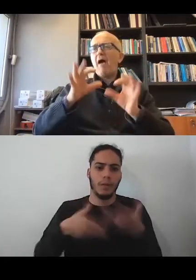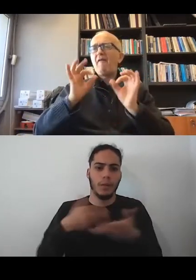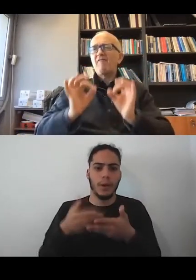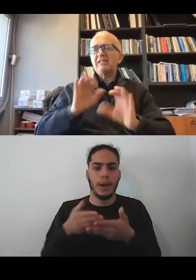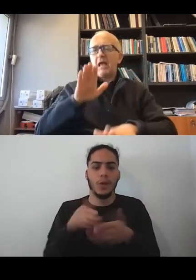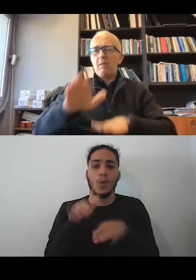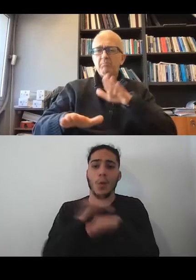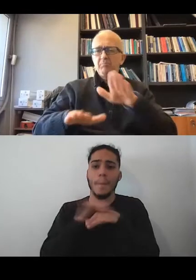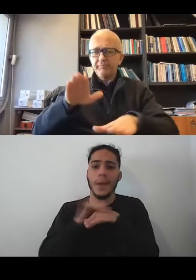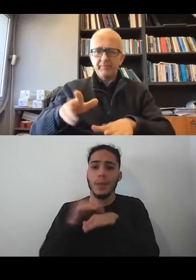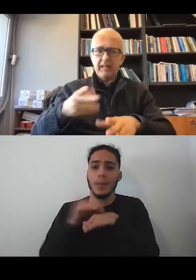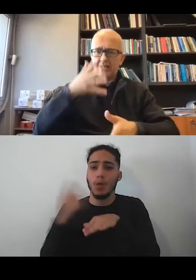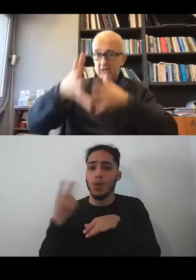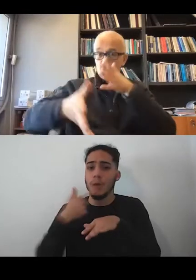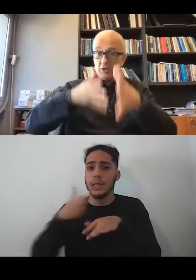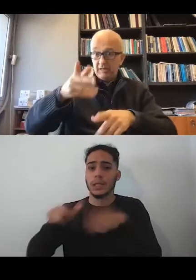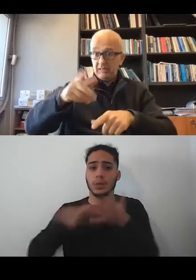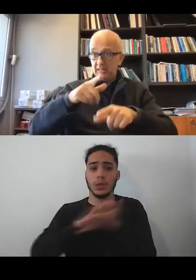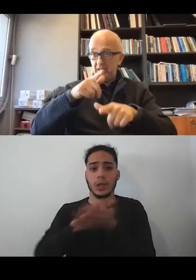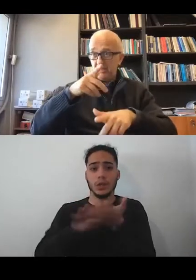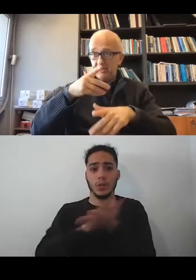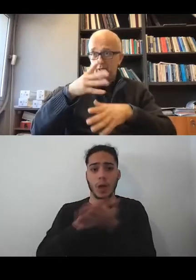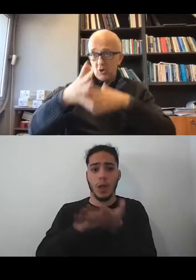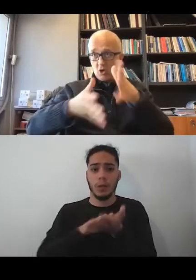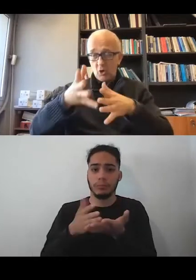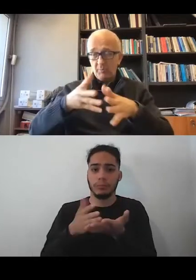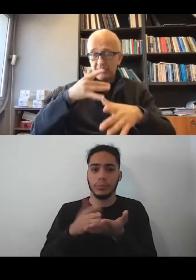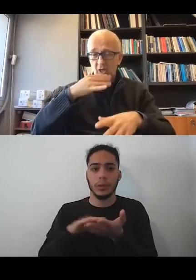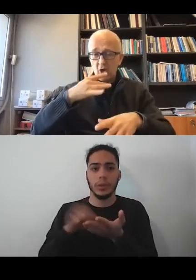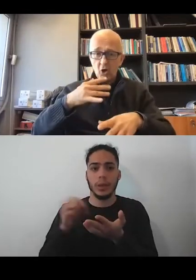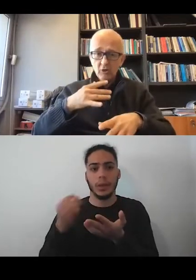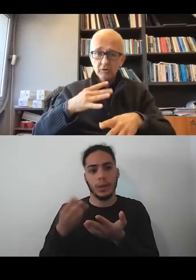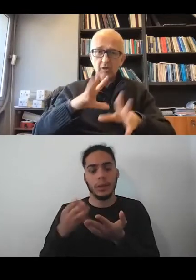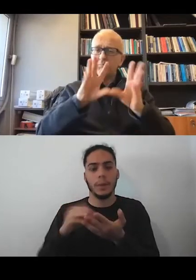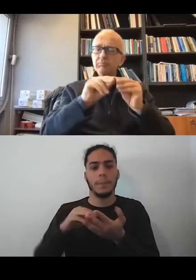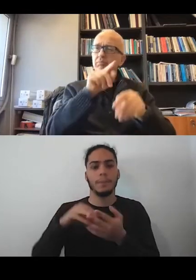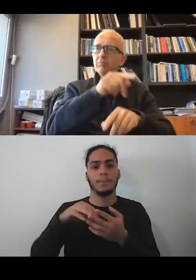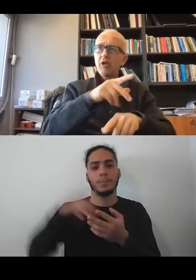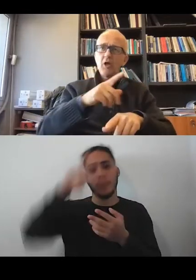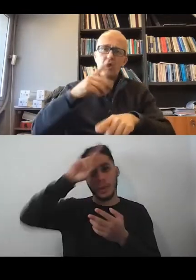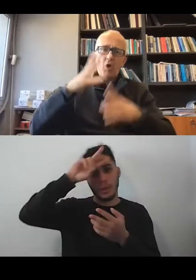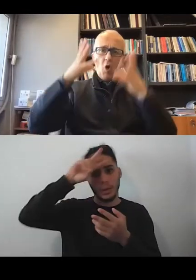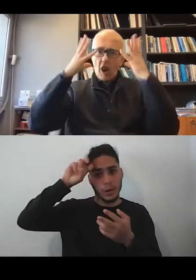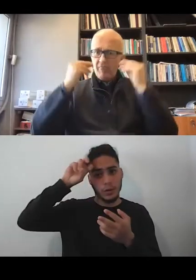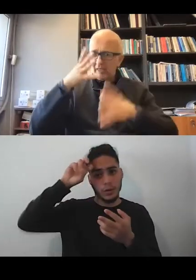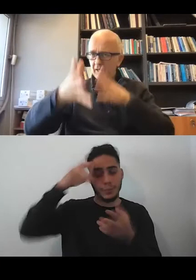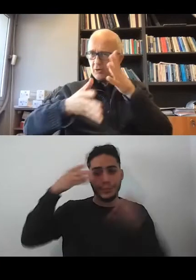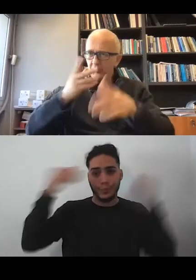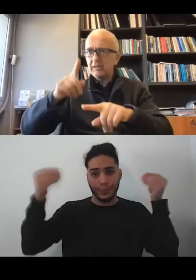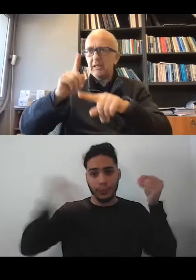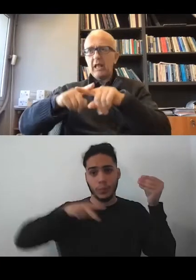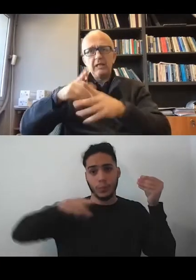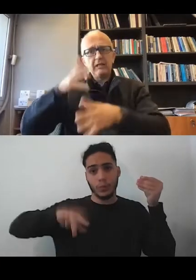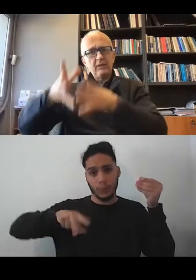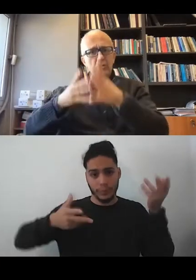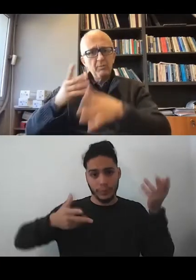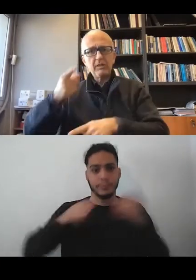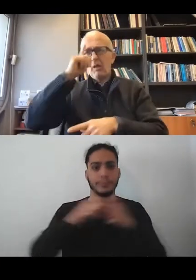different languages: Dutch, Greek, and Portuguese. These are the partner countries.